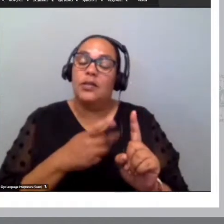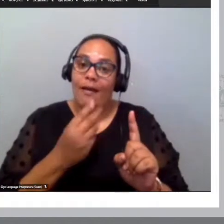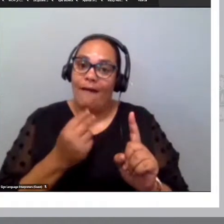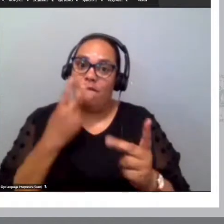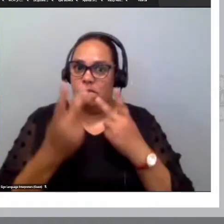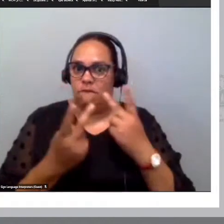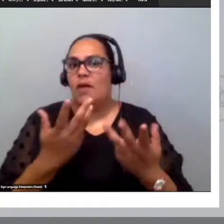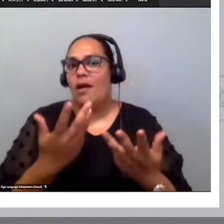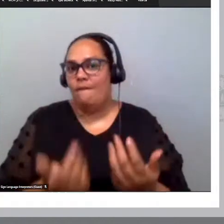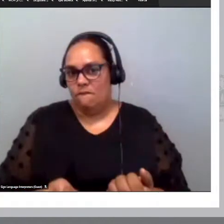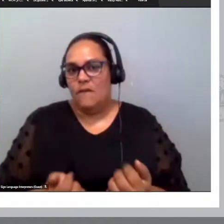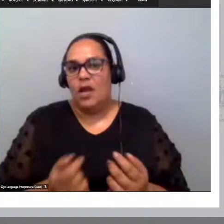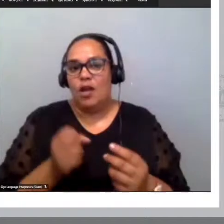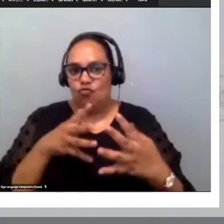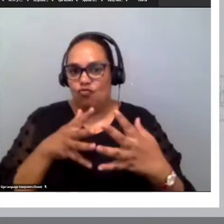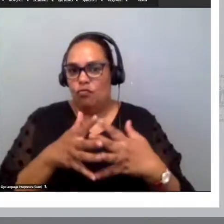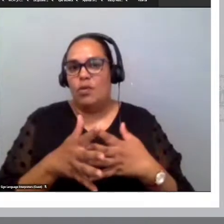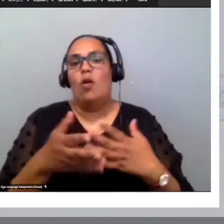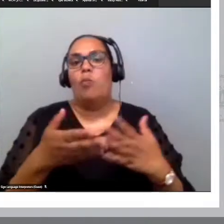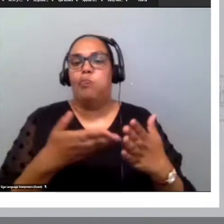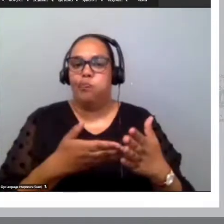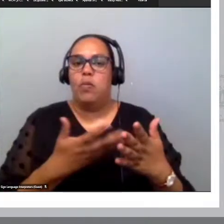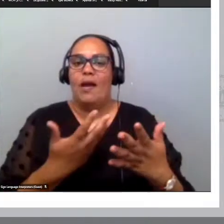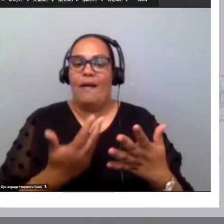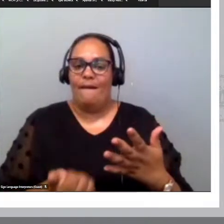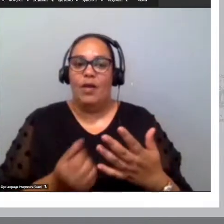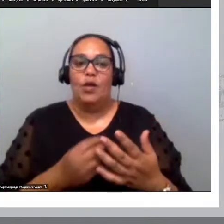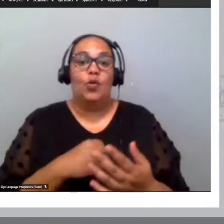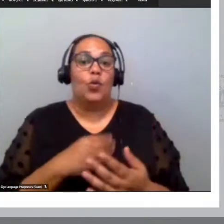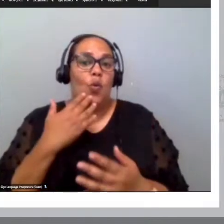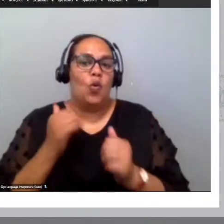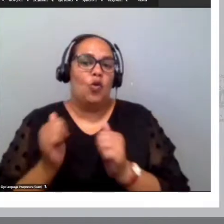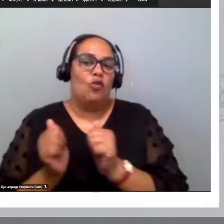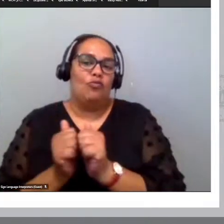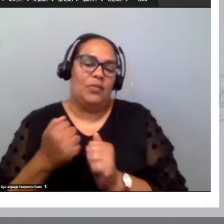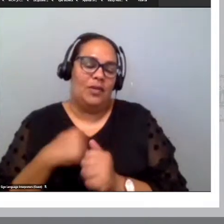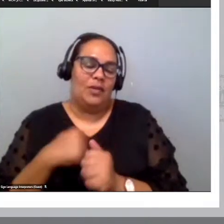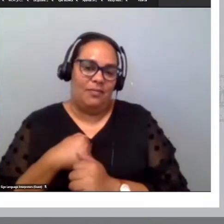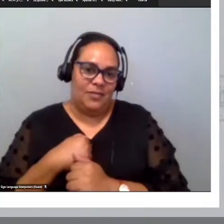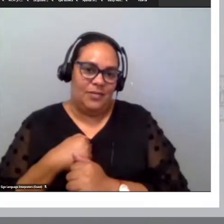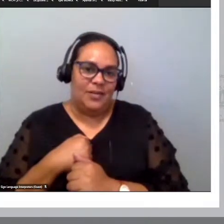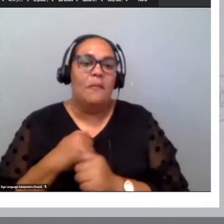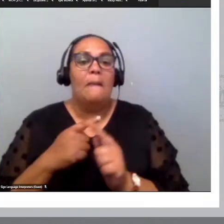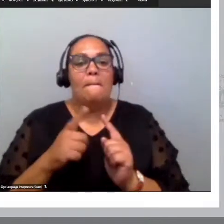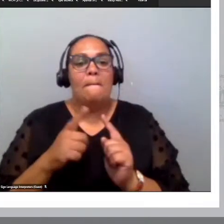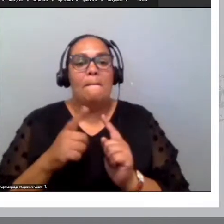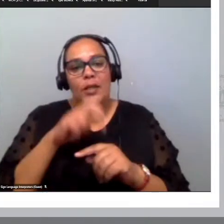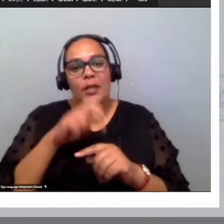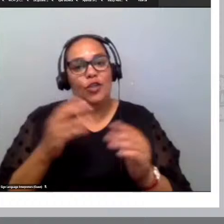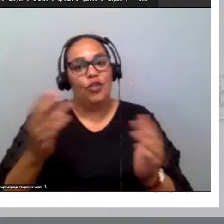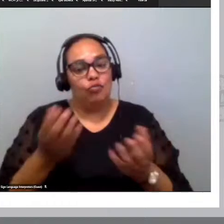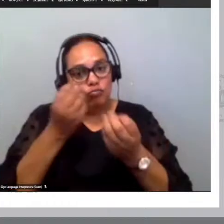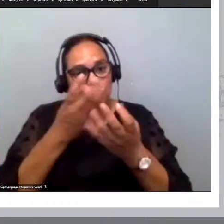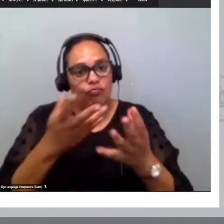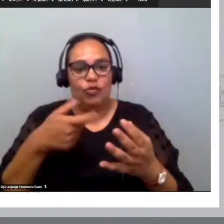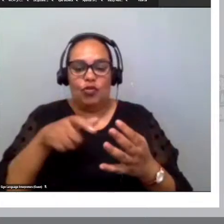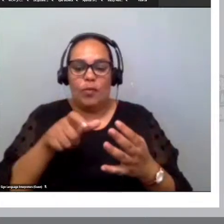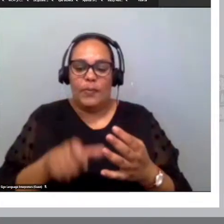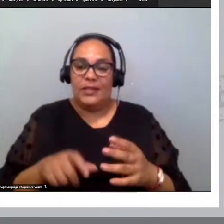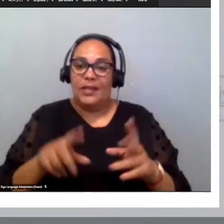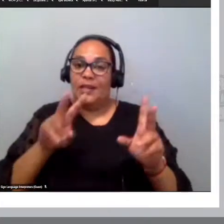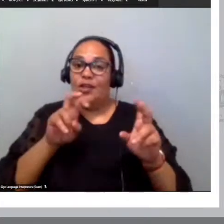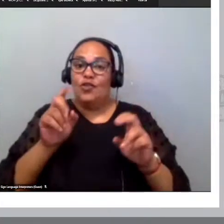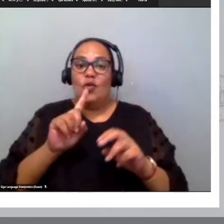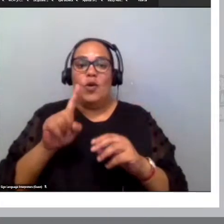visible and transparent to our stakeholders um but I need to emphasize chairperson the issue of